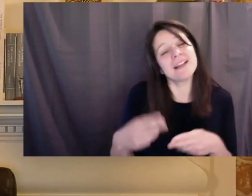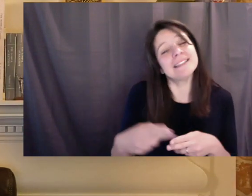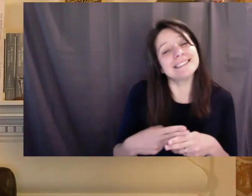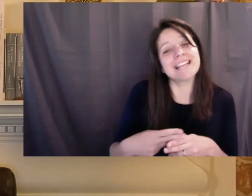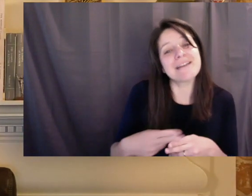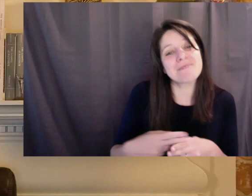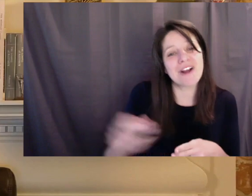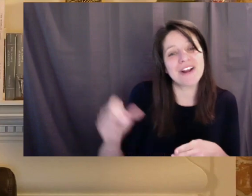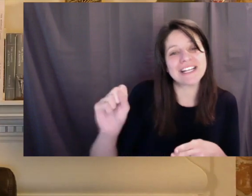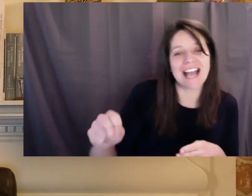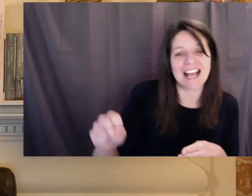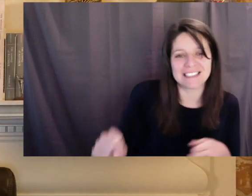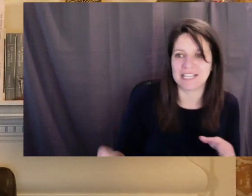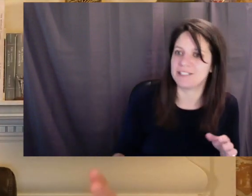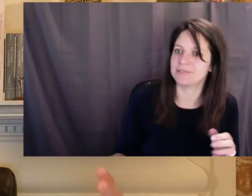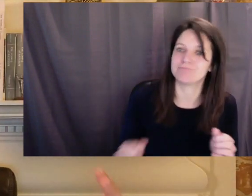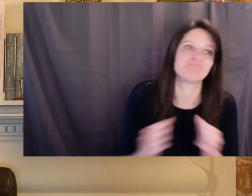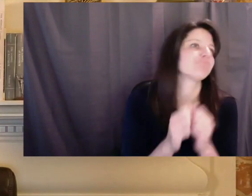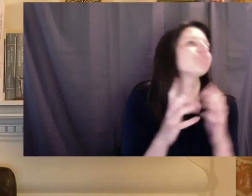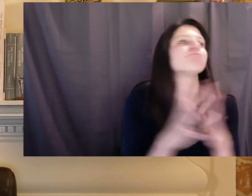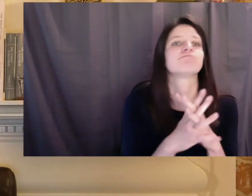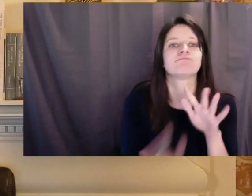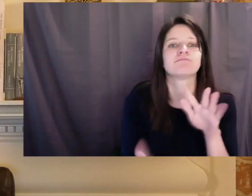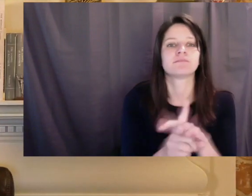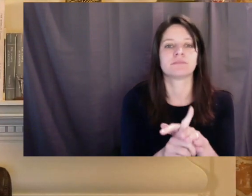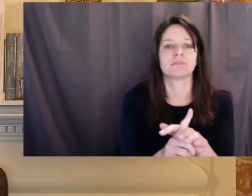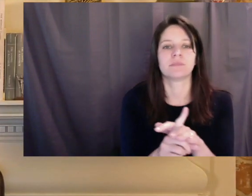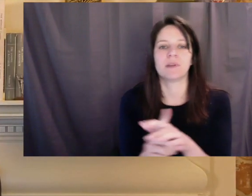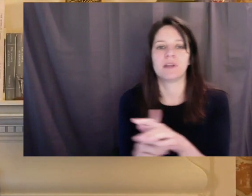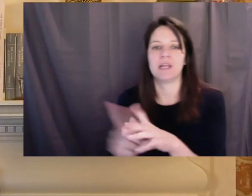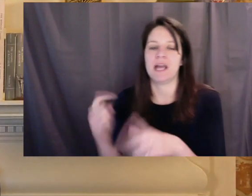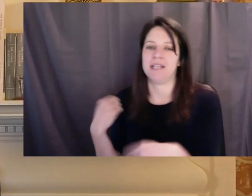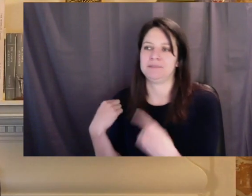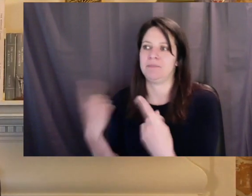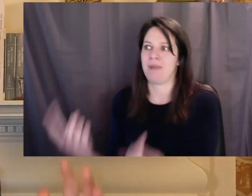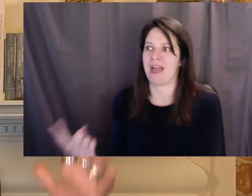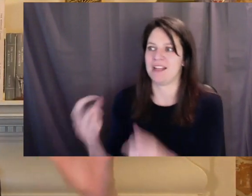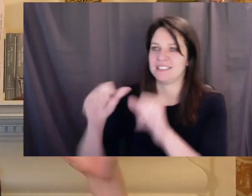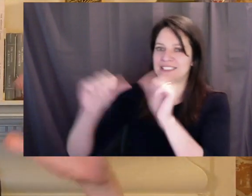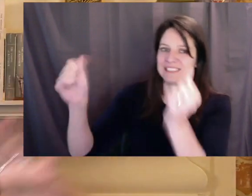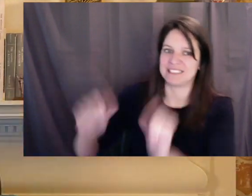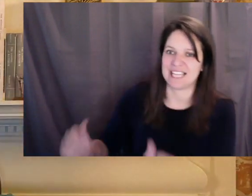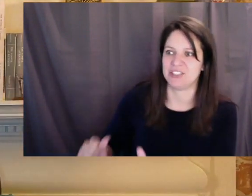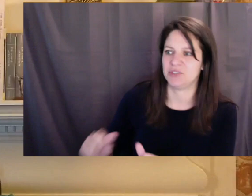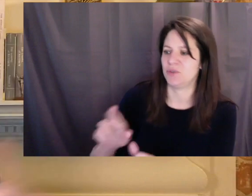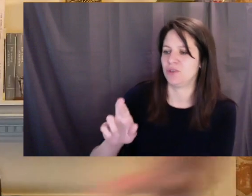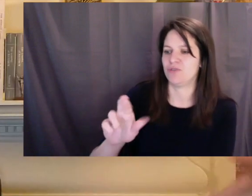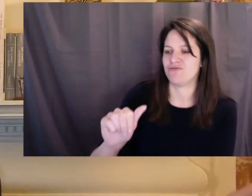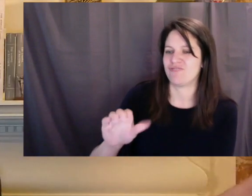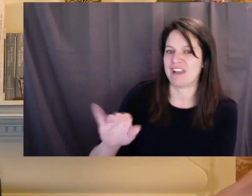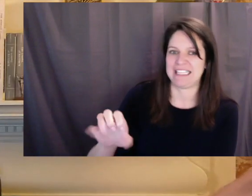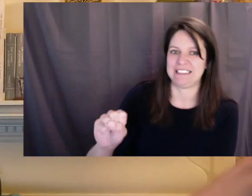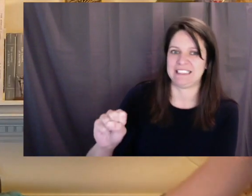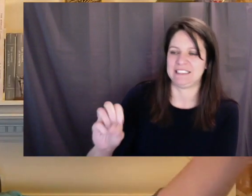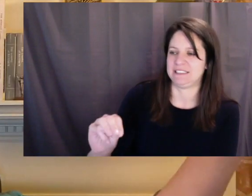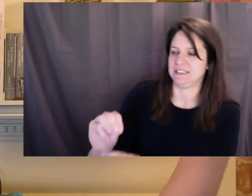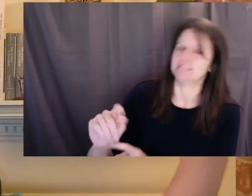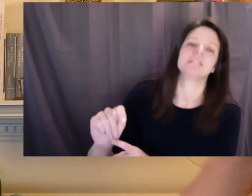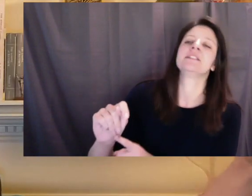but observe this temporary display that's coming up in the midst of all the